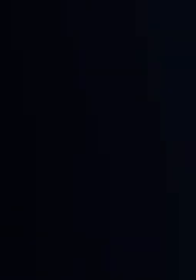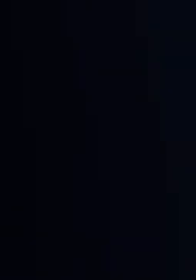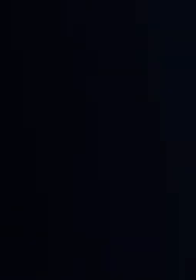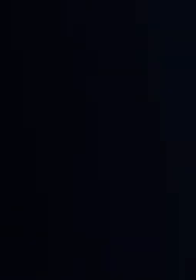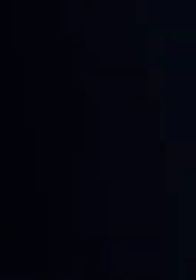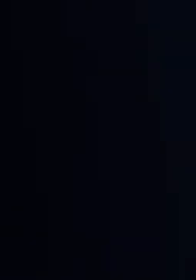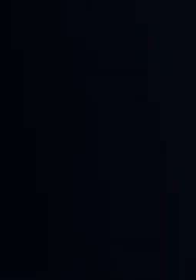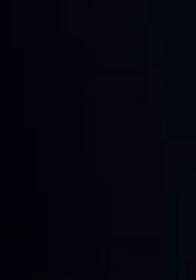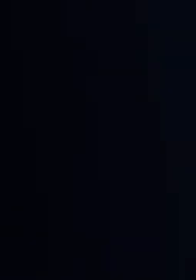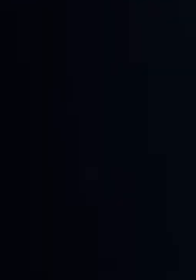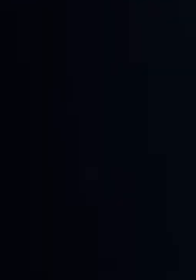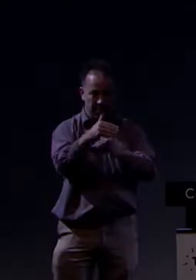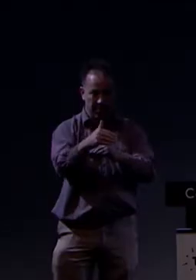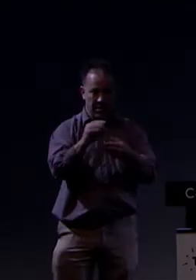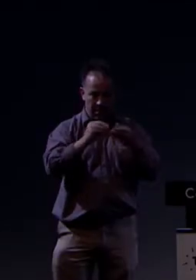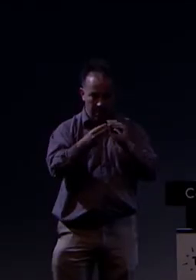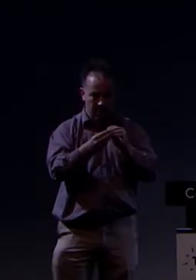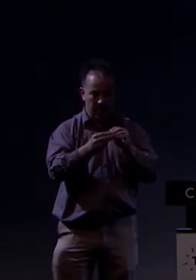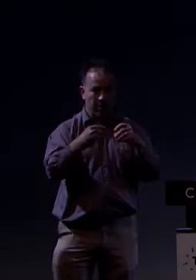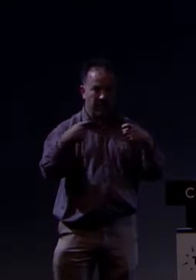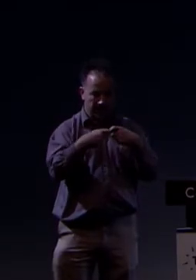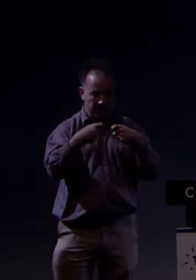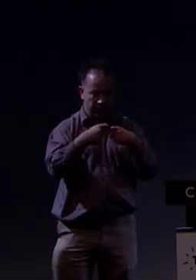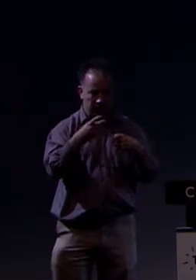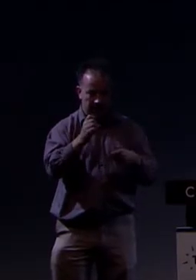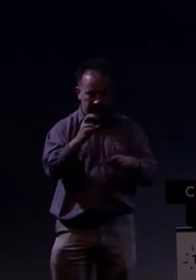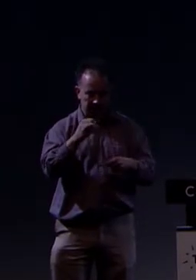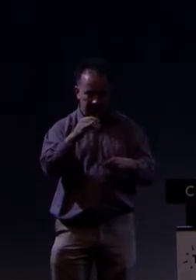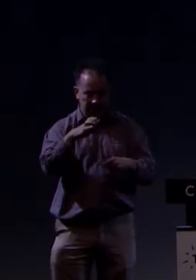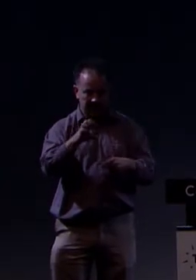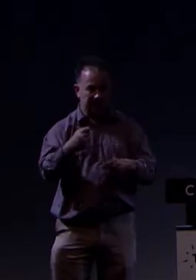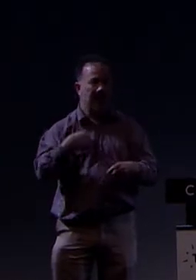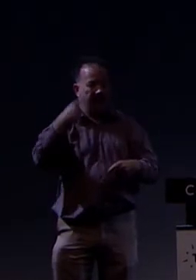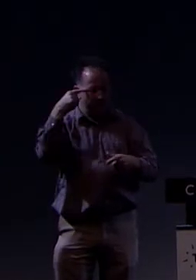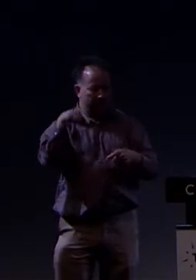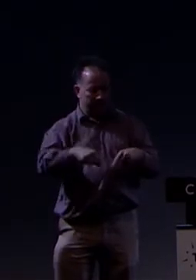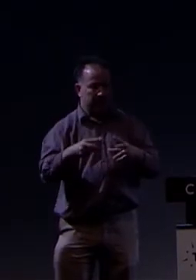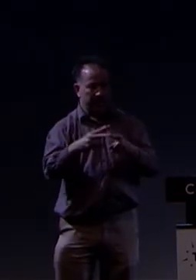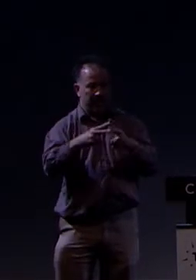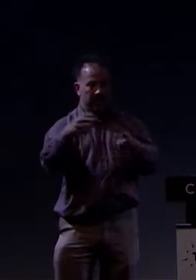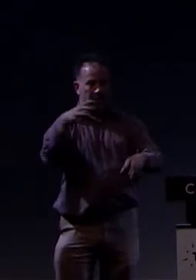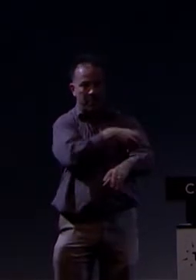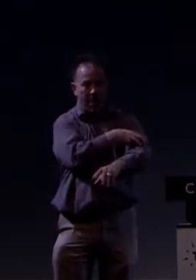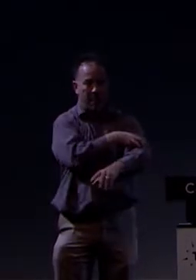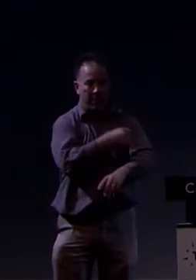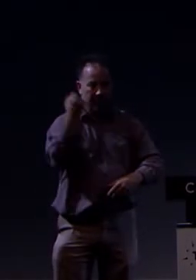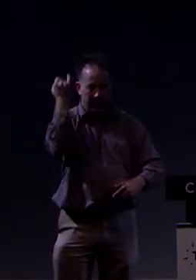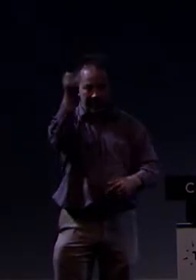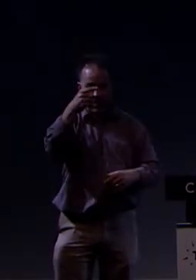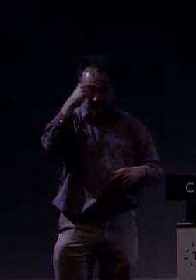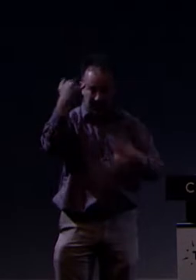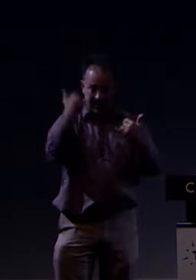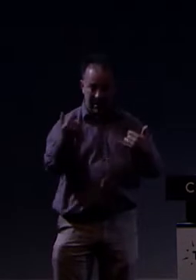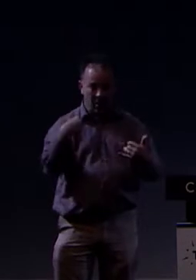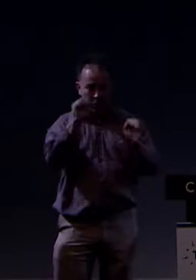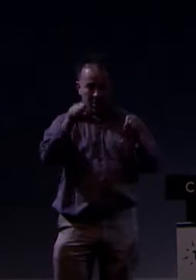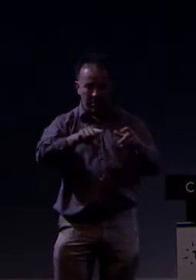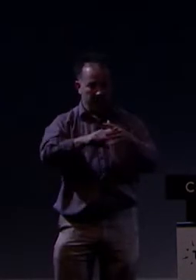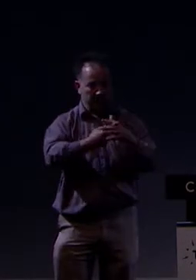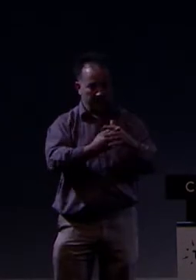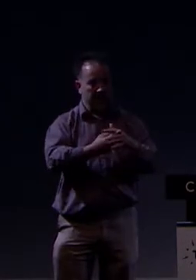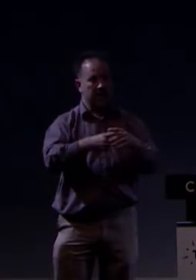unlimited number of electronic devices. And I thought this is a very, very powerful concept, because now we can start making